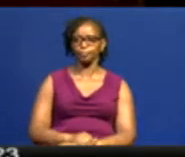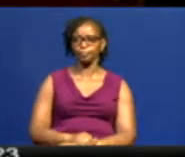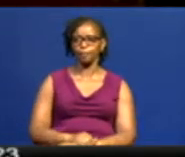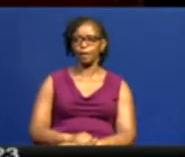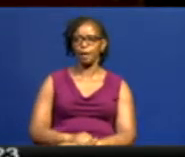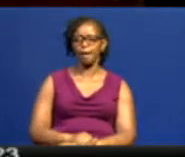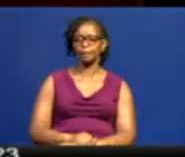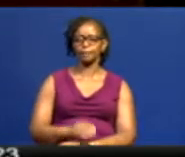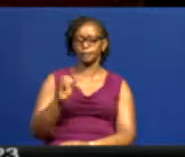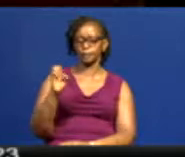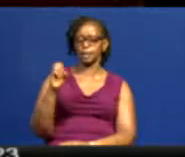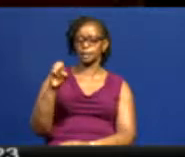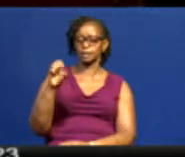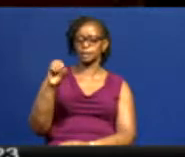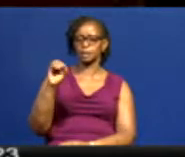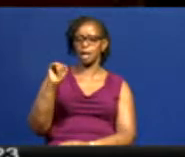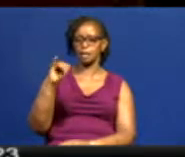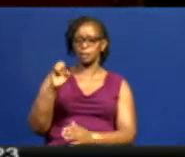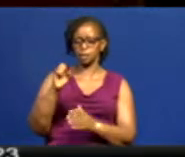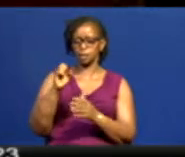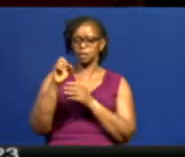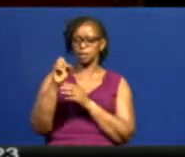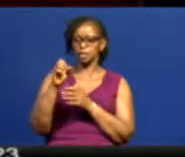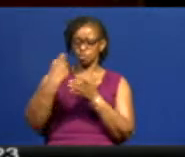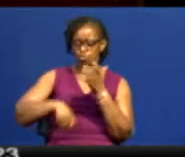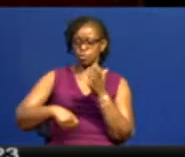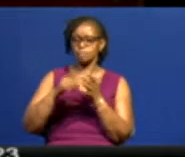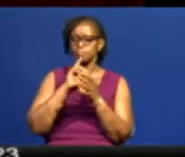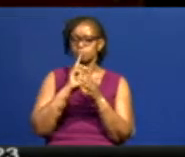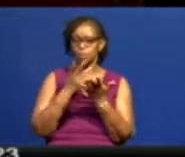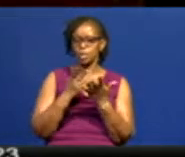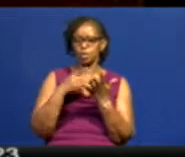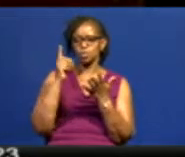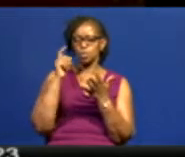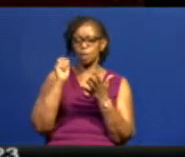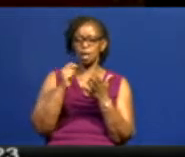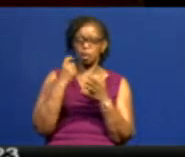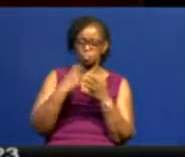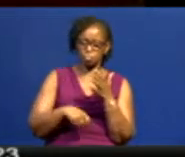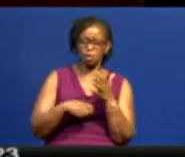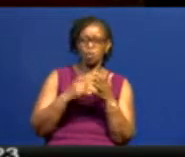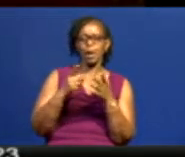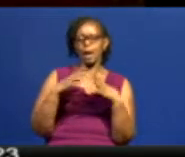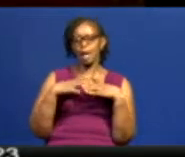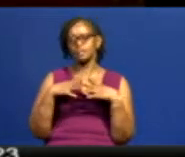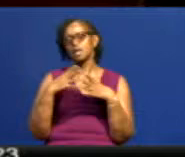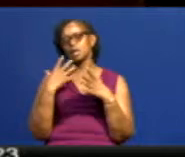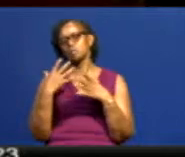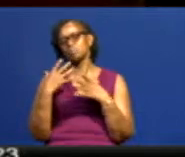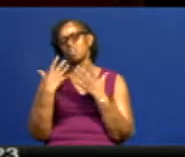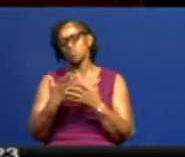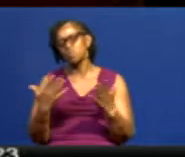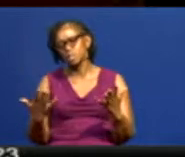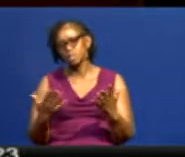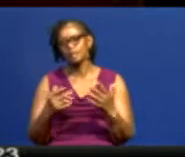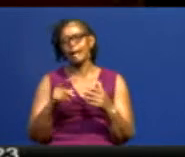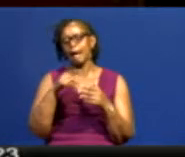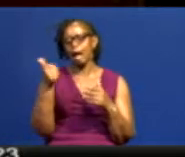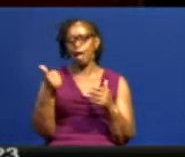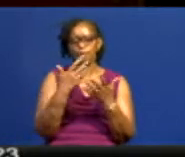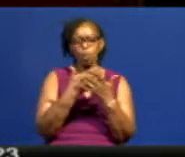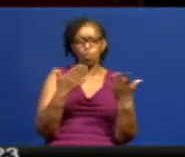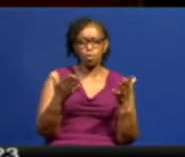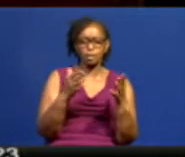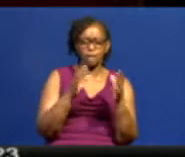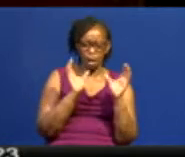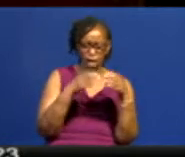duty provides that it should only be charged on luxury goods, communication services, and other goods. And the other goods category, as captured in the draft